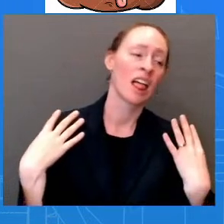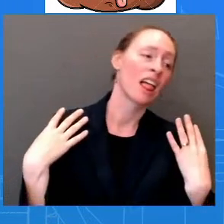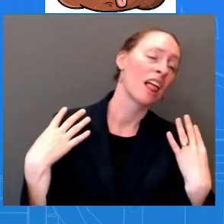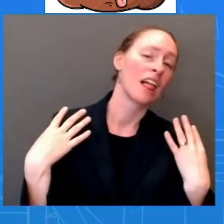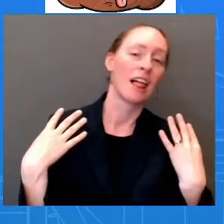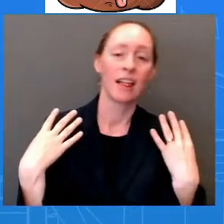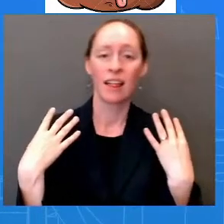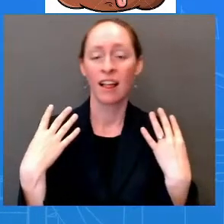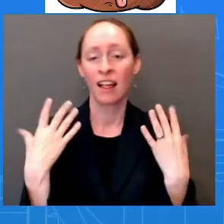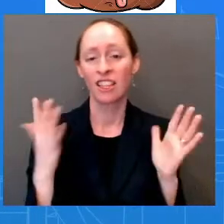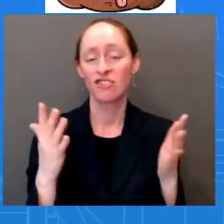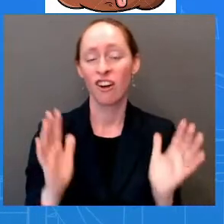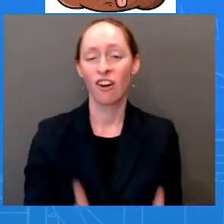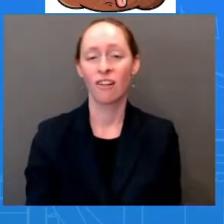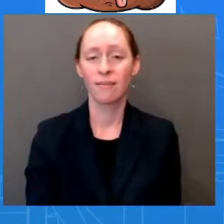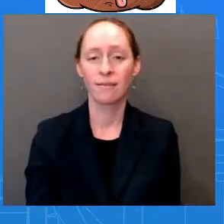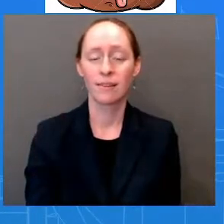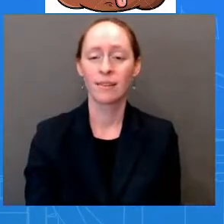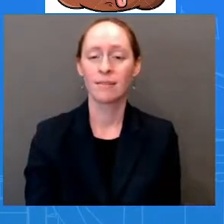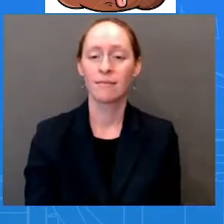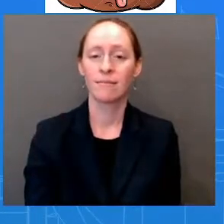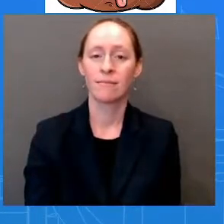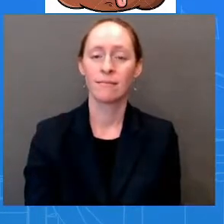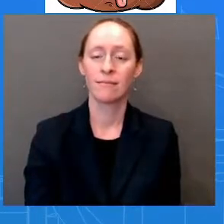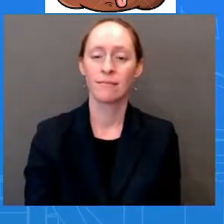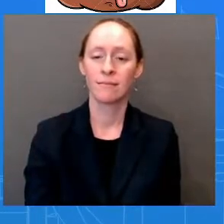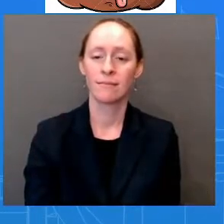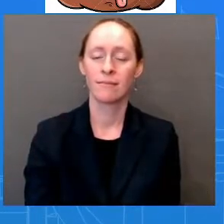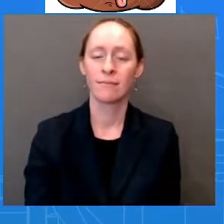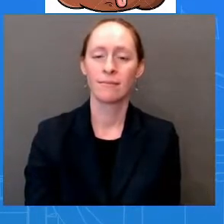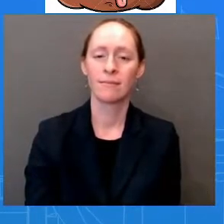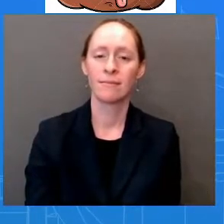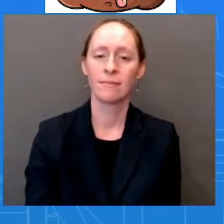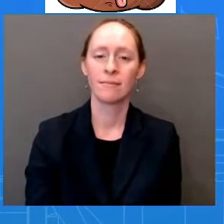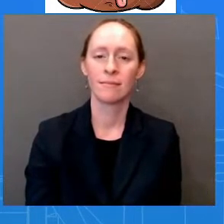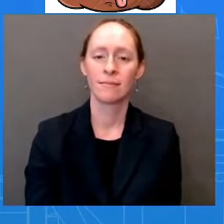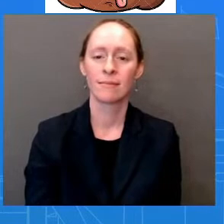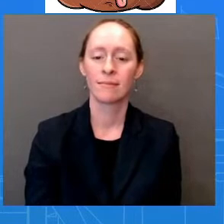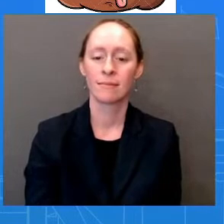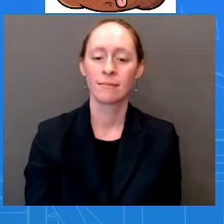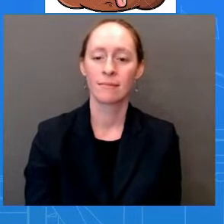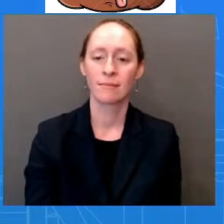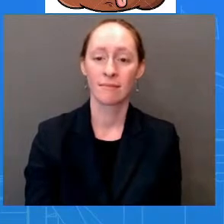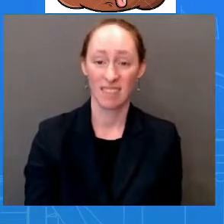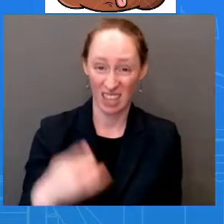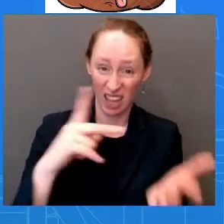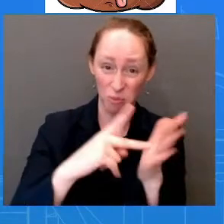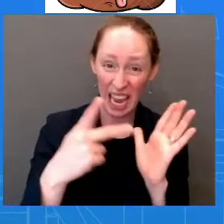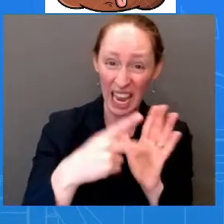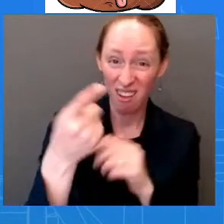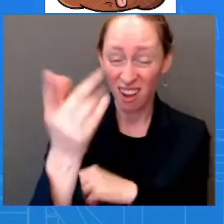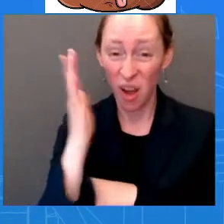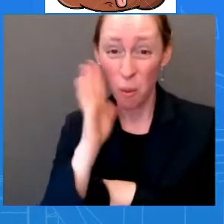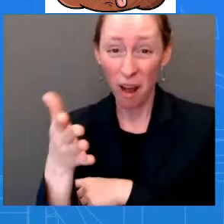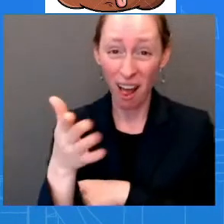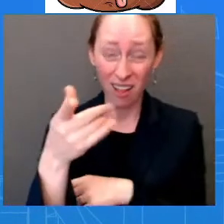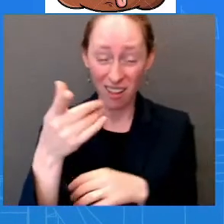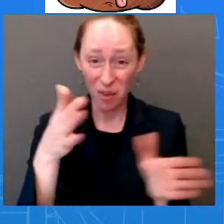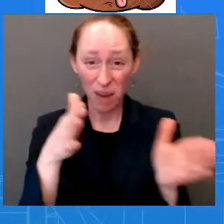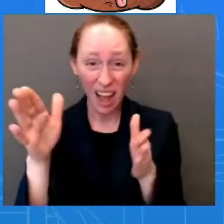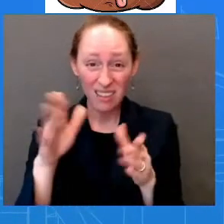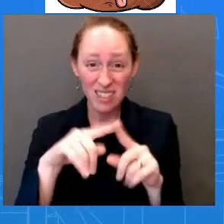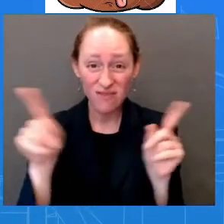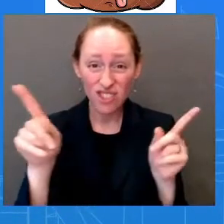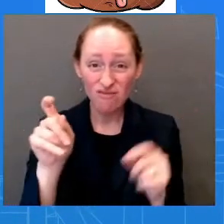CBP, does that signal that the administration is going to change course at all? We feel that we have a plan that we have put forward. We are happy to